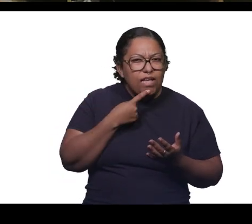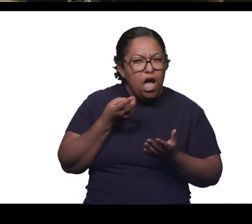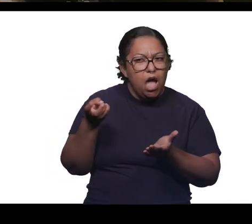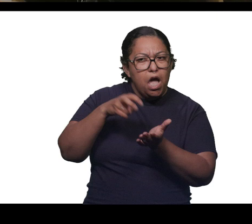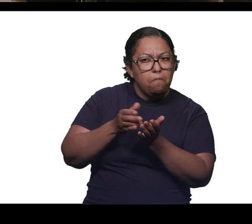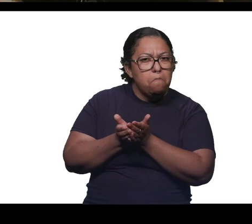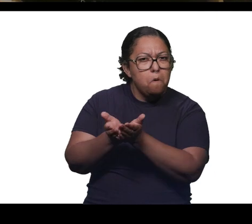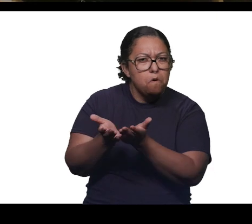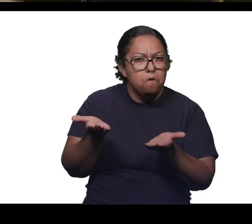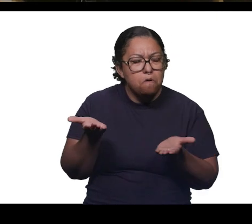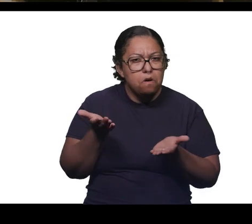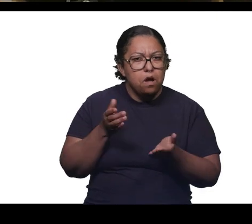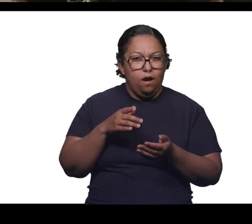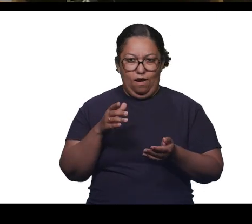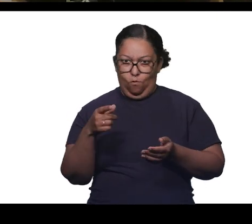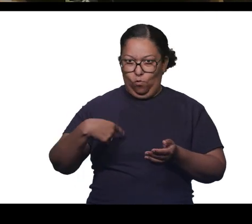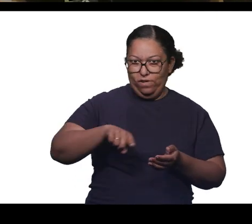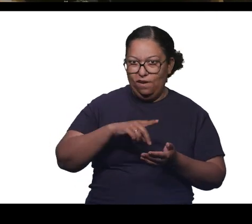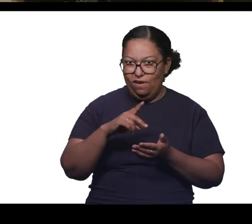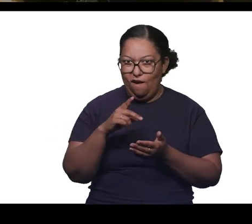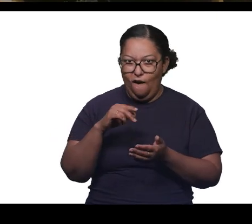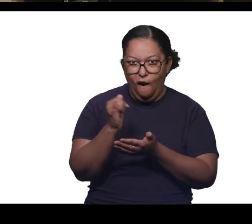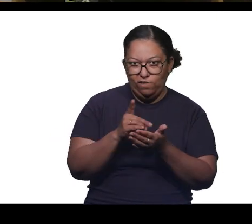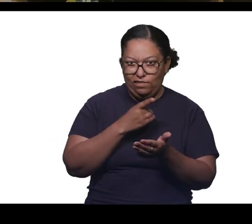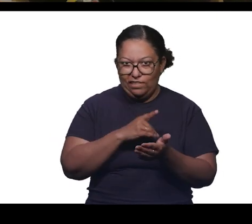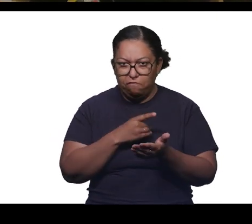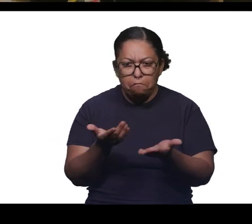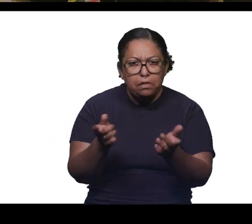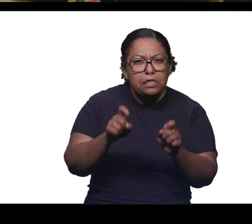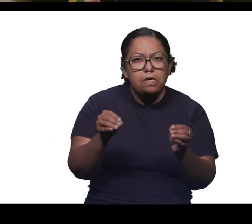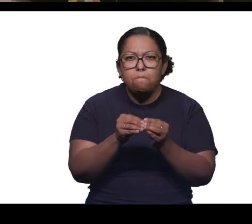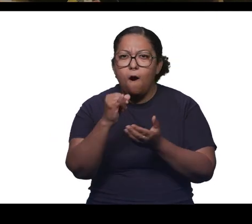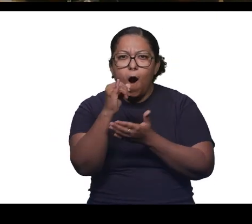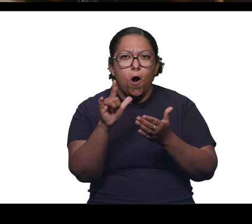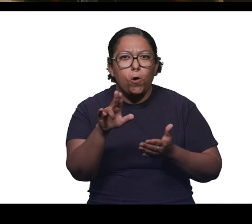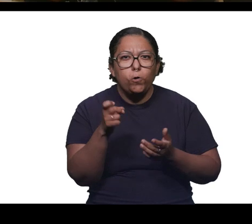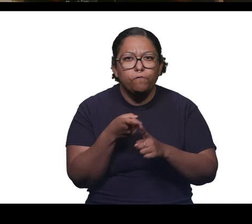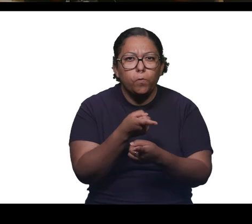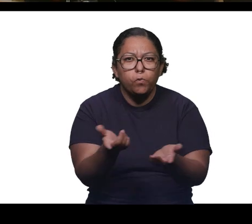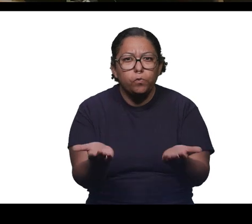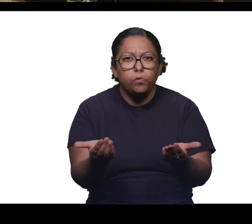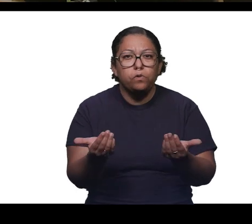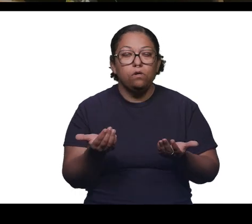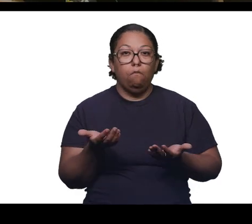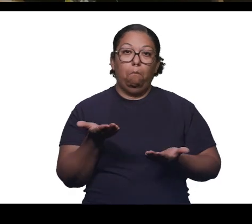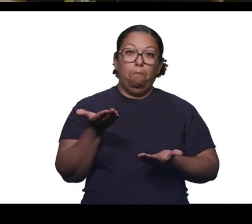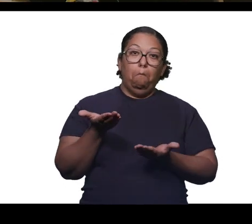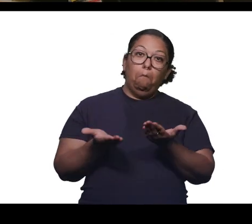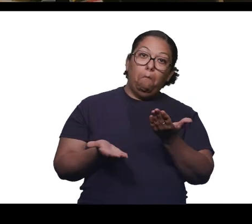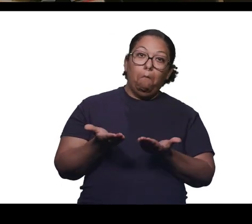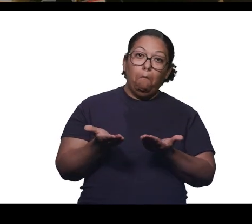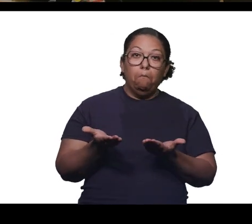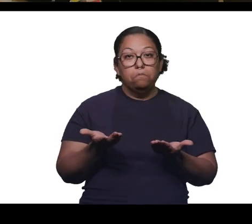detective. We need more art clues from you. And so they might say, well, I see water behind him, and it looks like he's on a